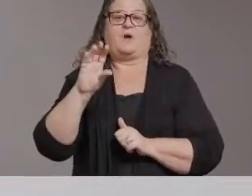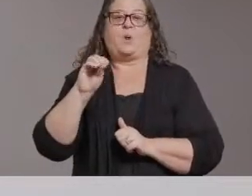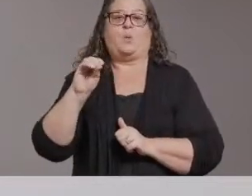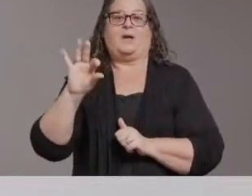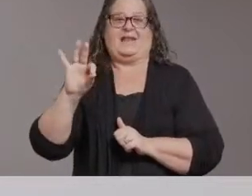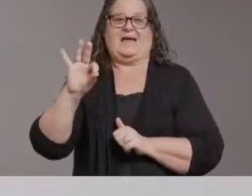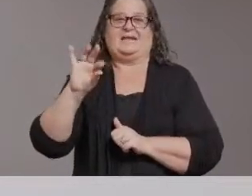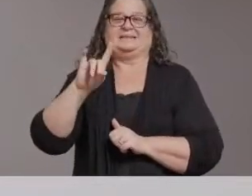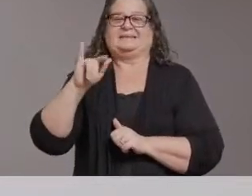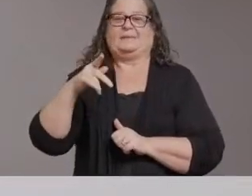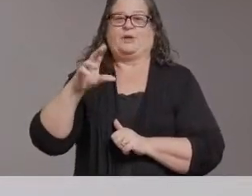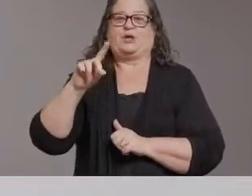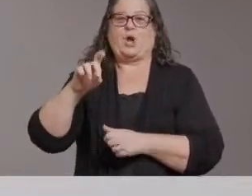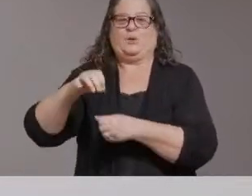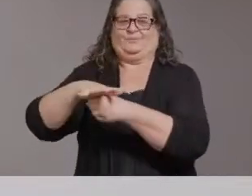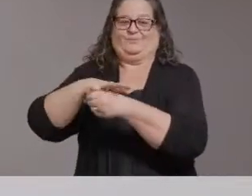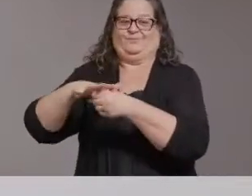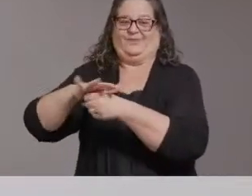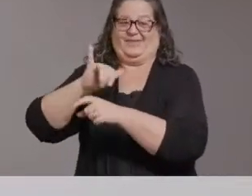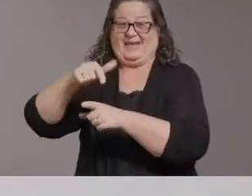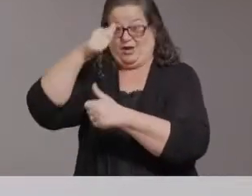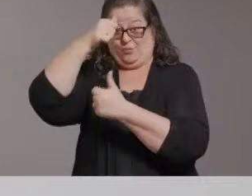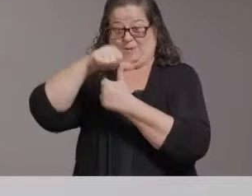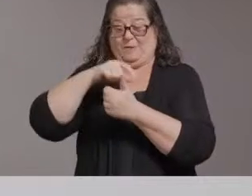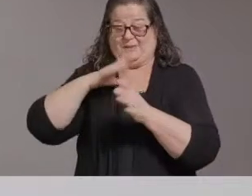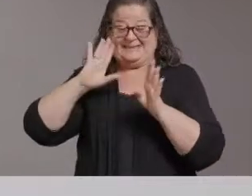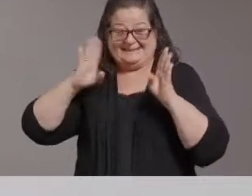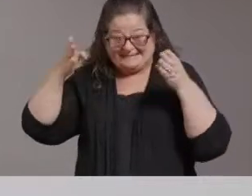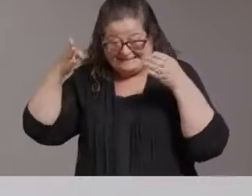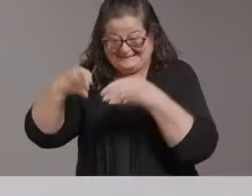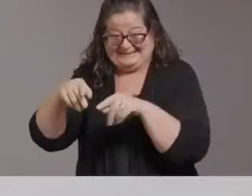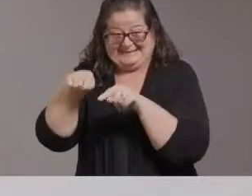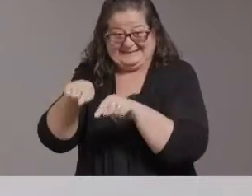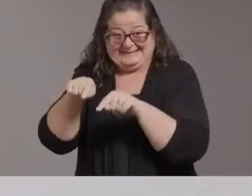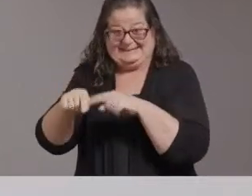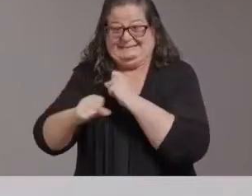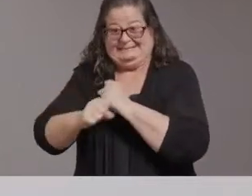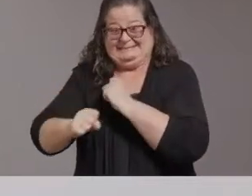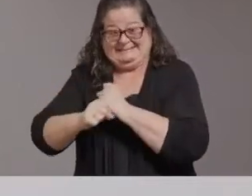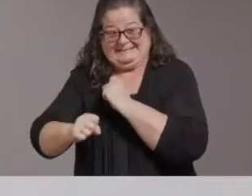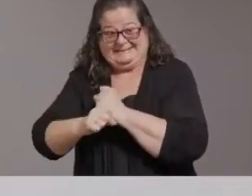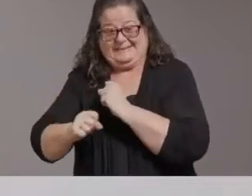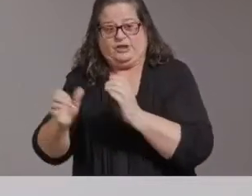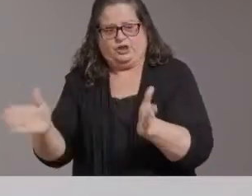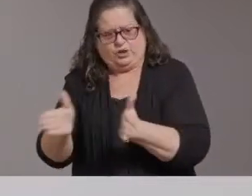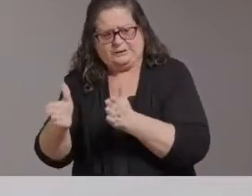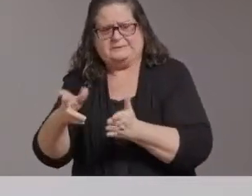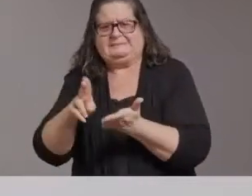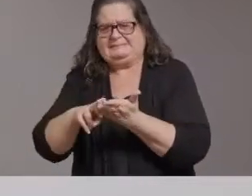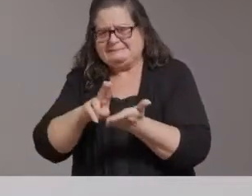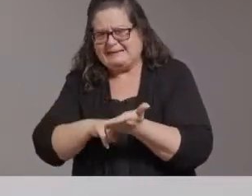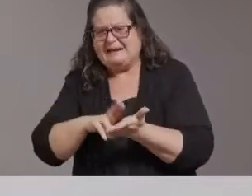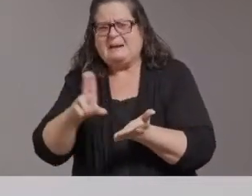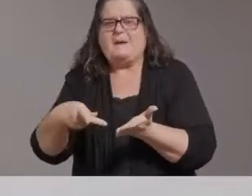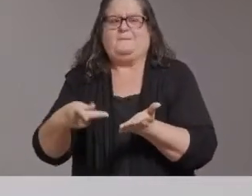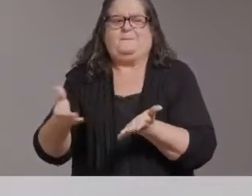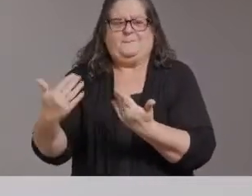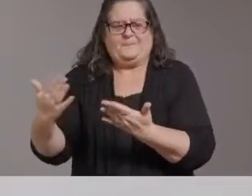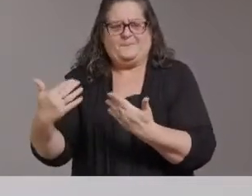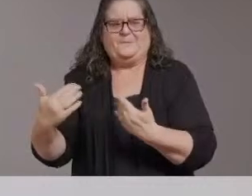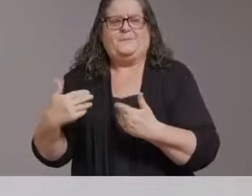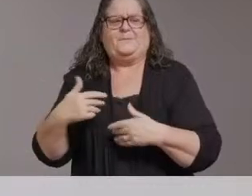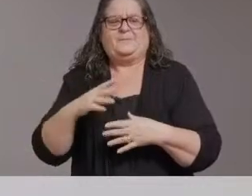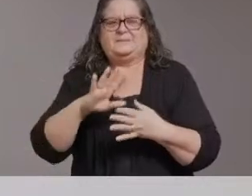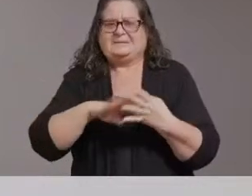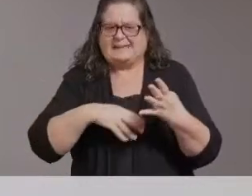that targeted outreach where we went and actively enrolled people, got them, scheduled